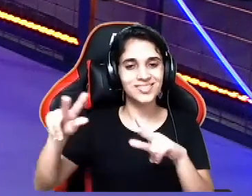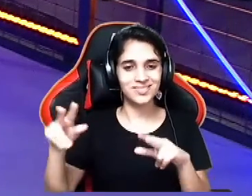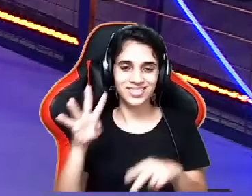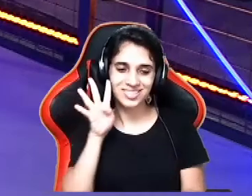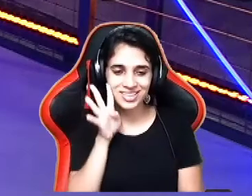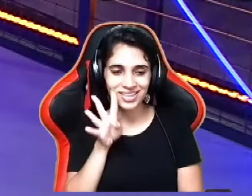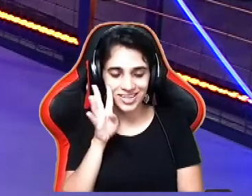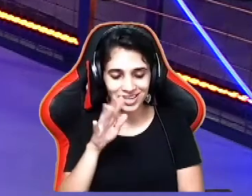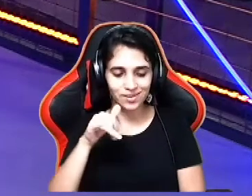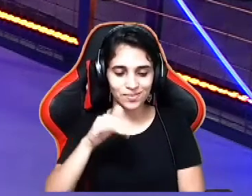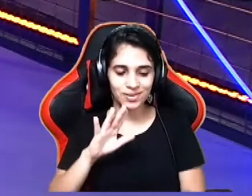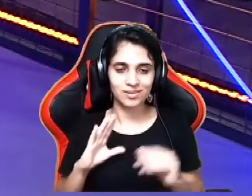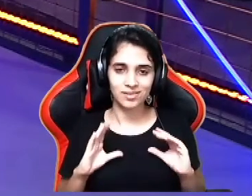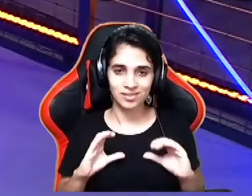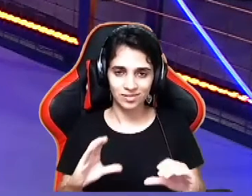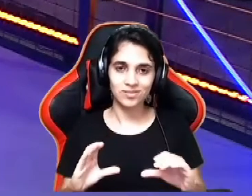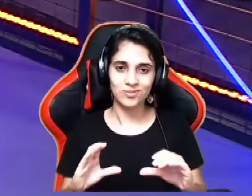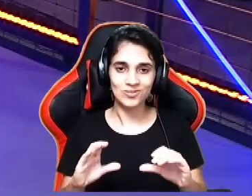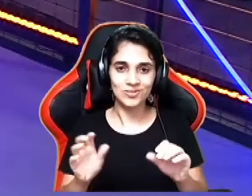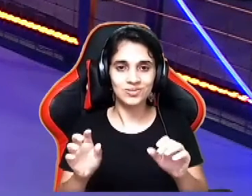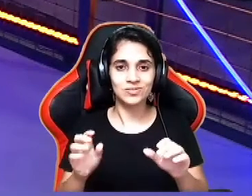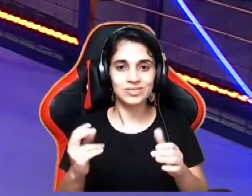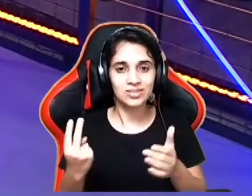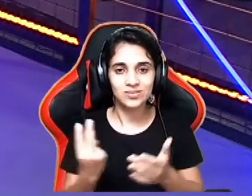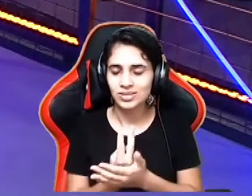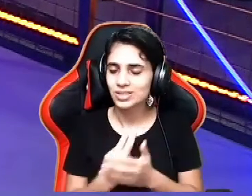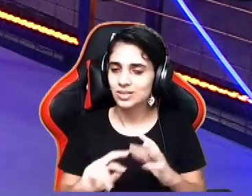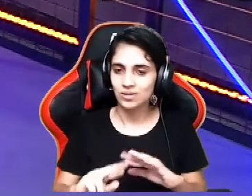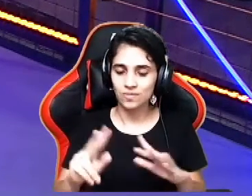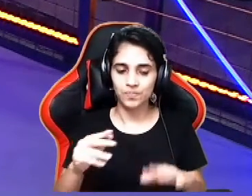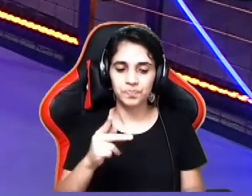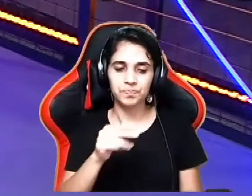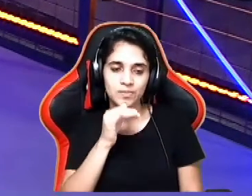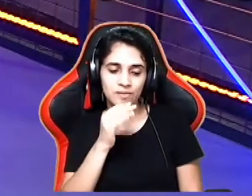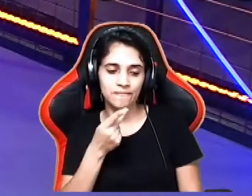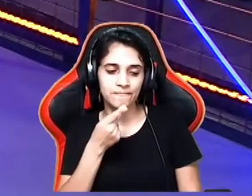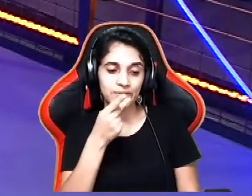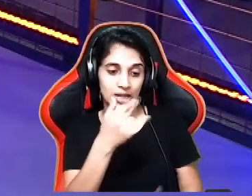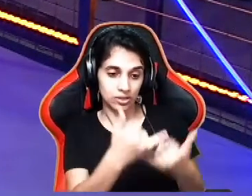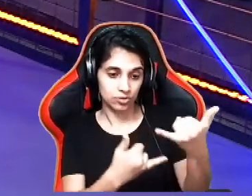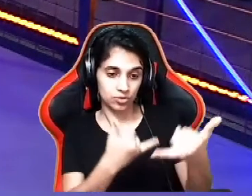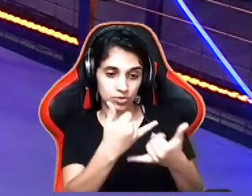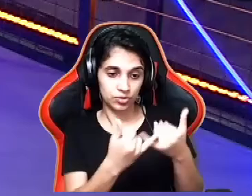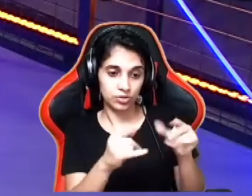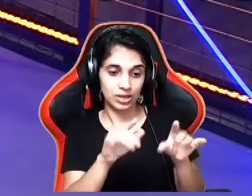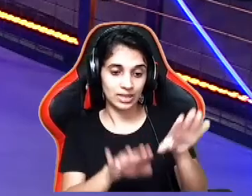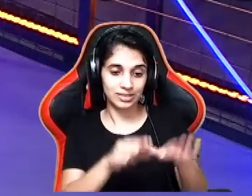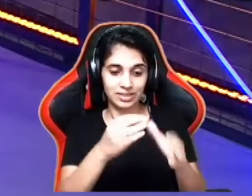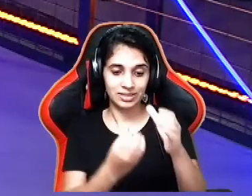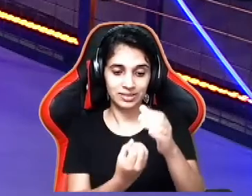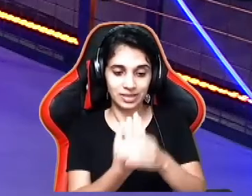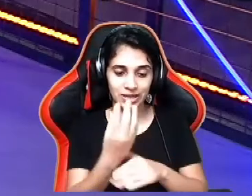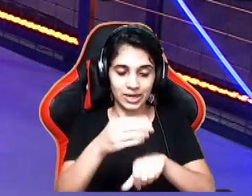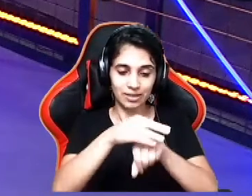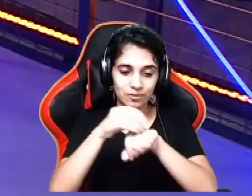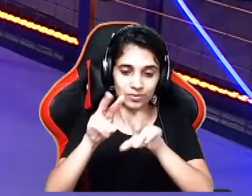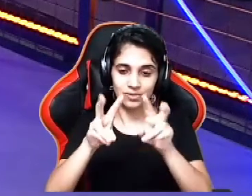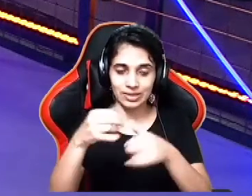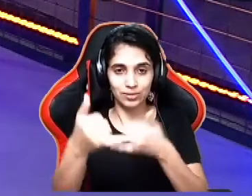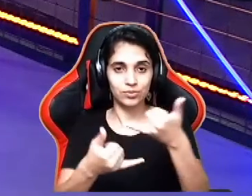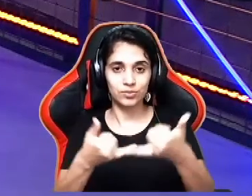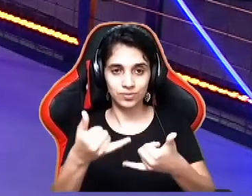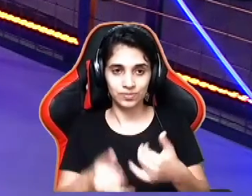extra care that'll make a difference when you're talking about that game. When you're going